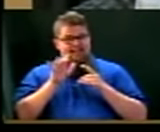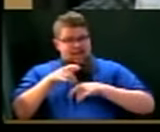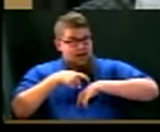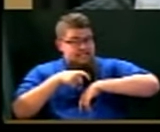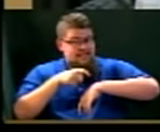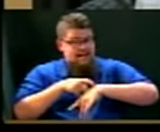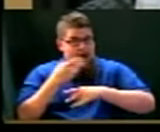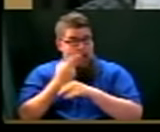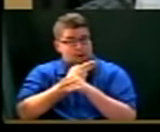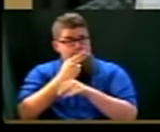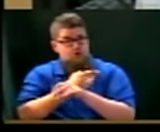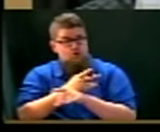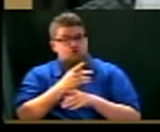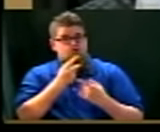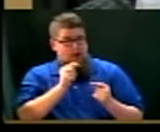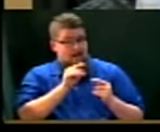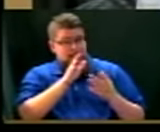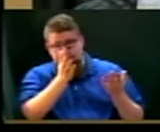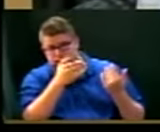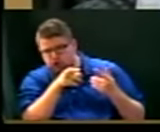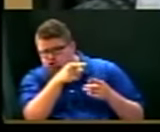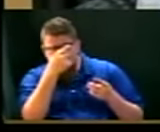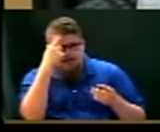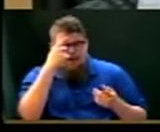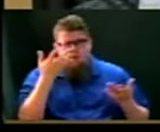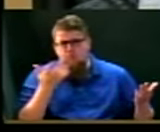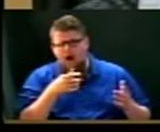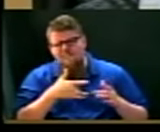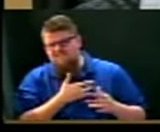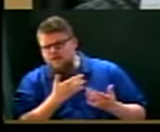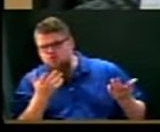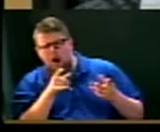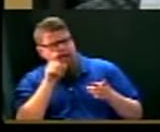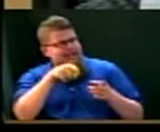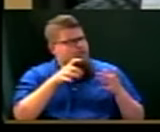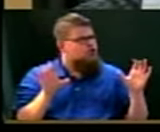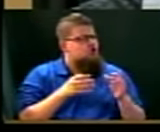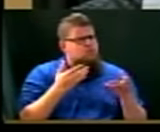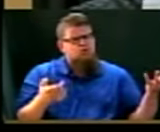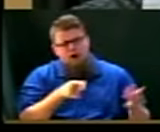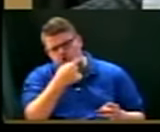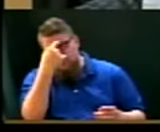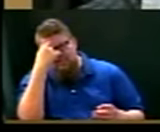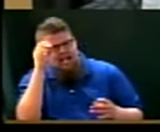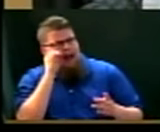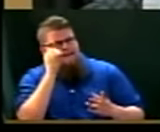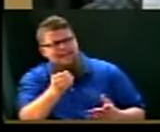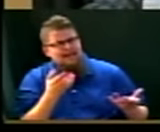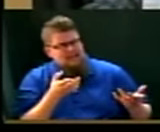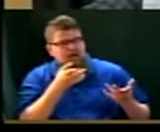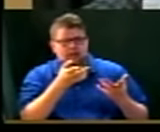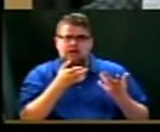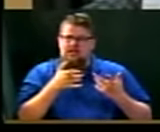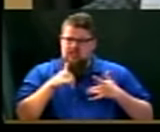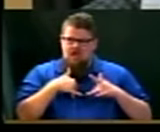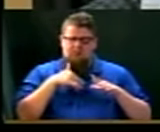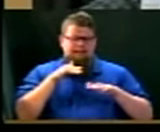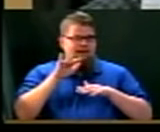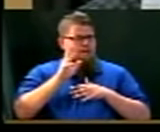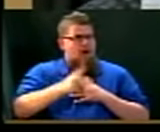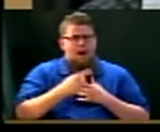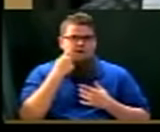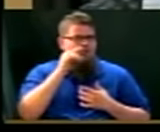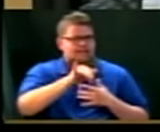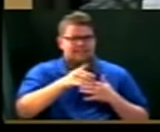input from some elected officials and those that stepped up to be willing to even run for